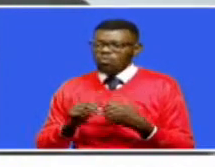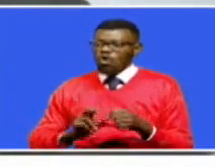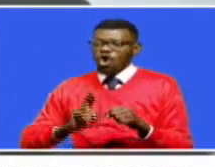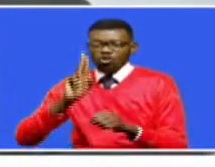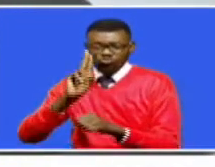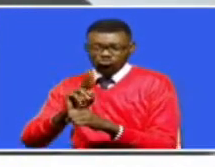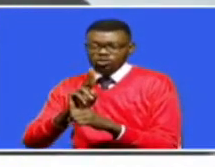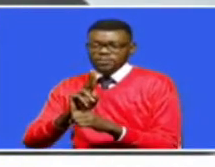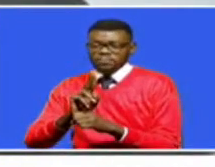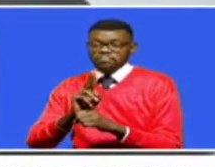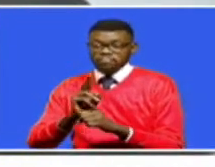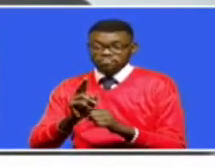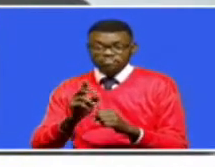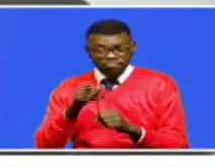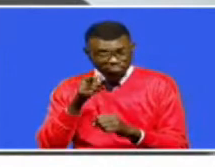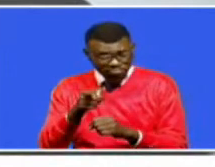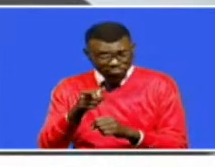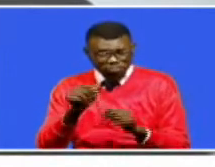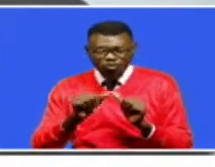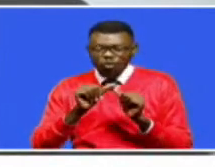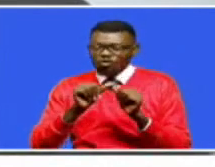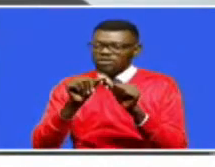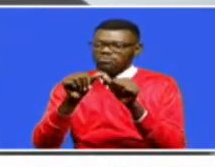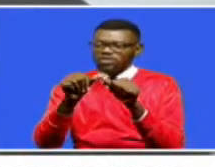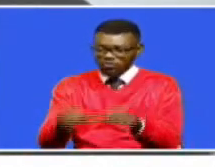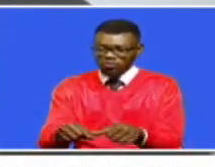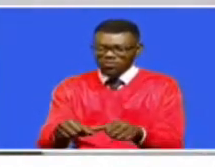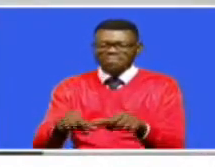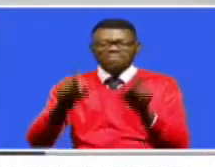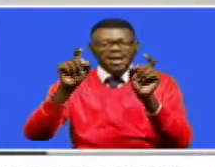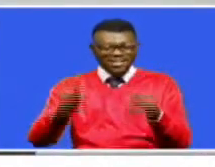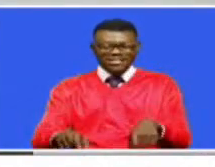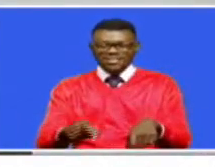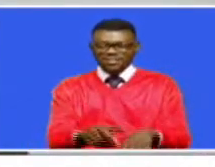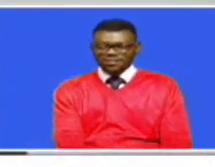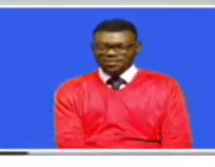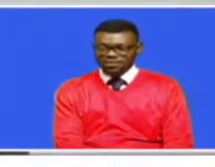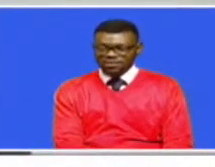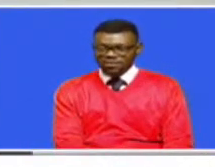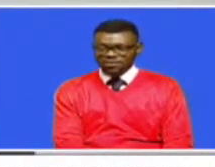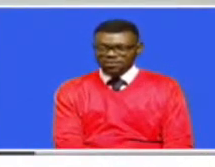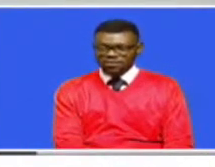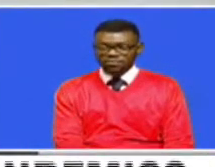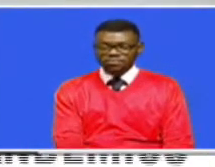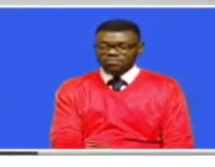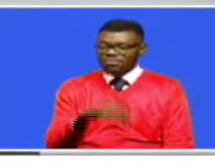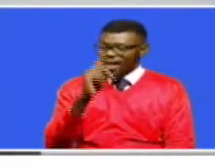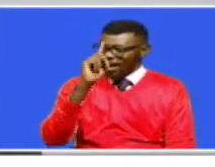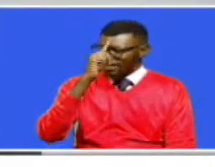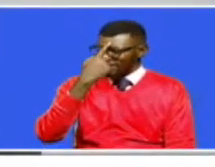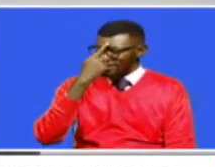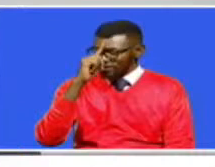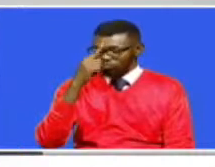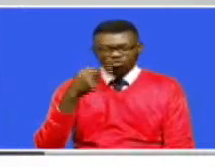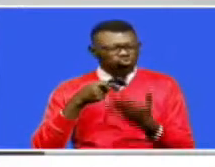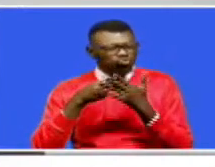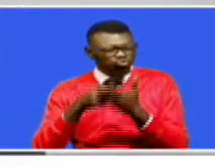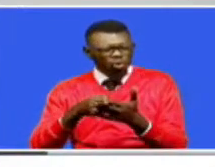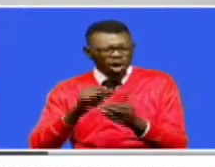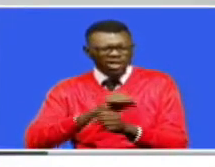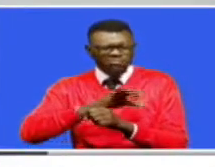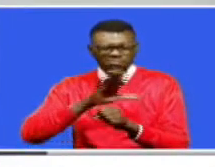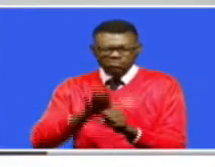will likely continue and will intensify. When India reported the surge in number of